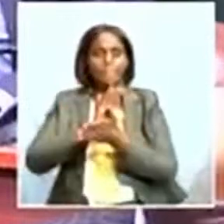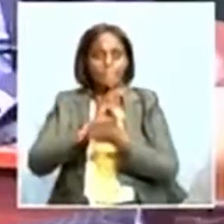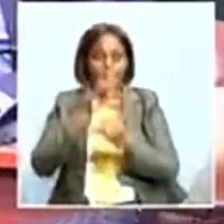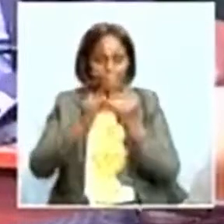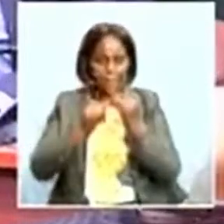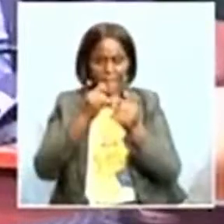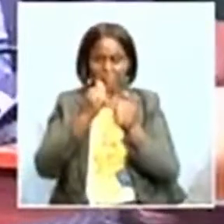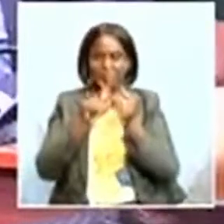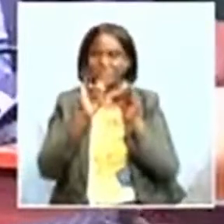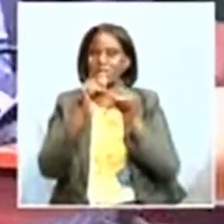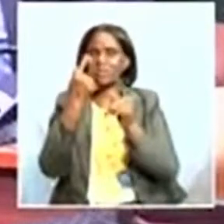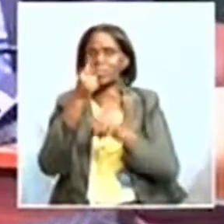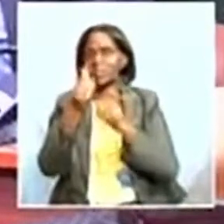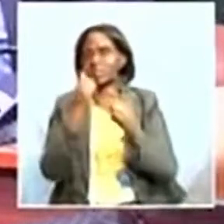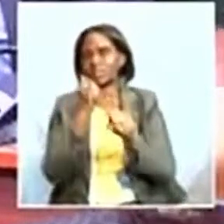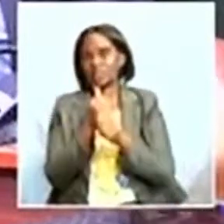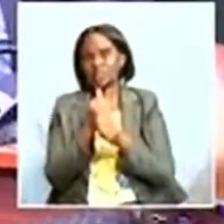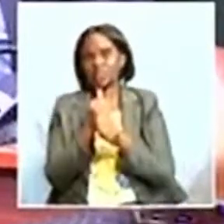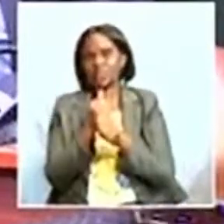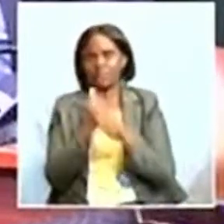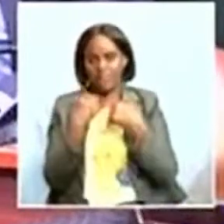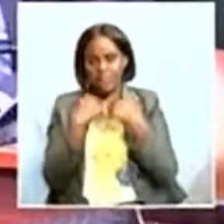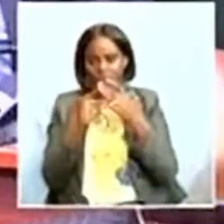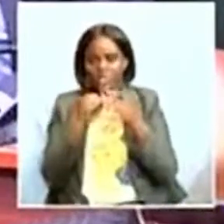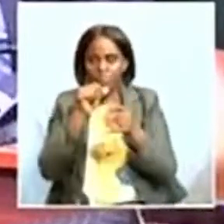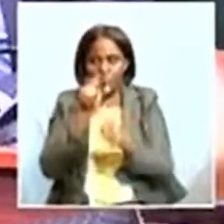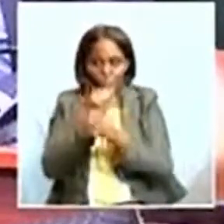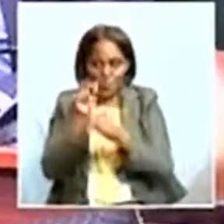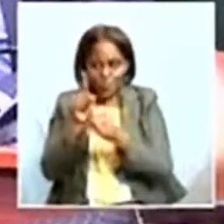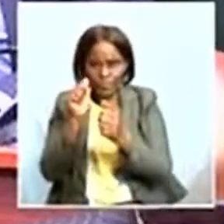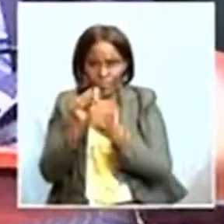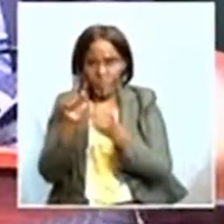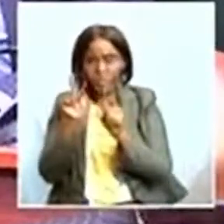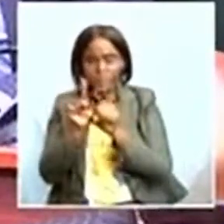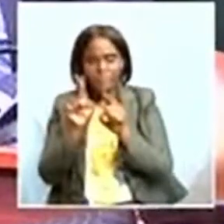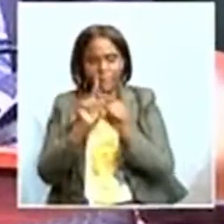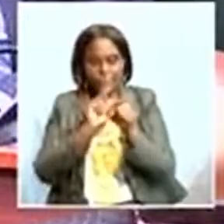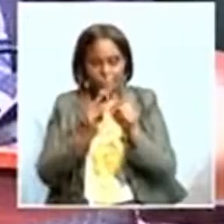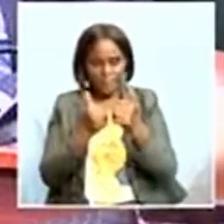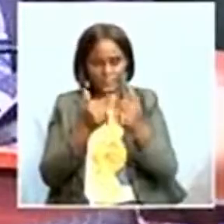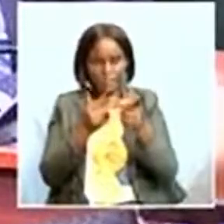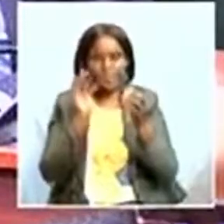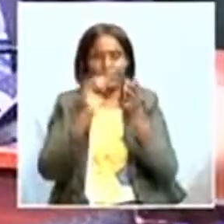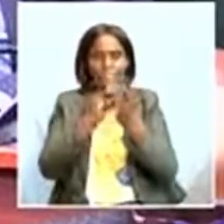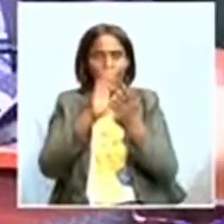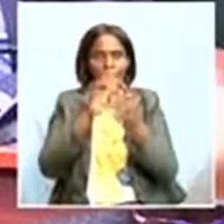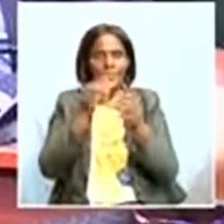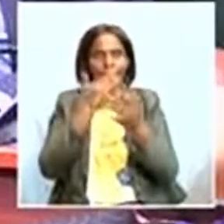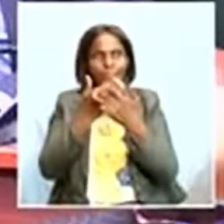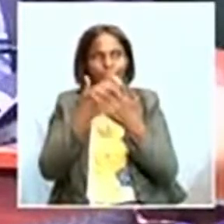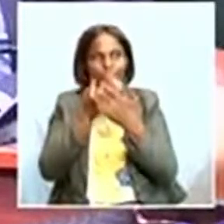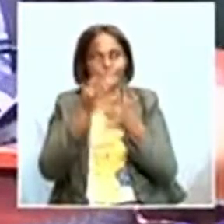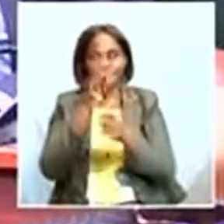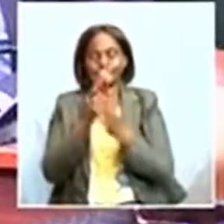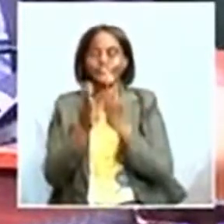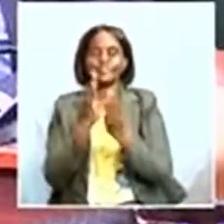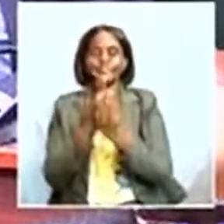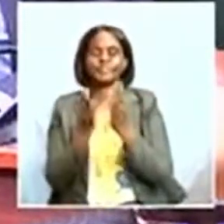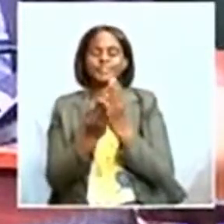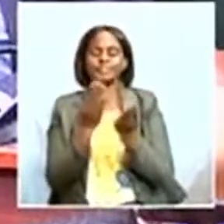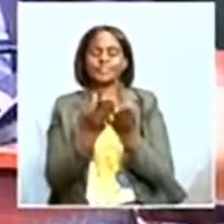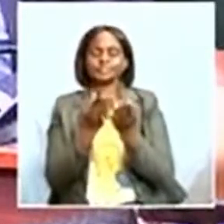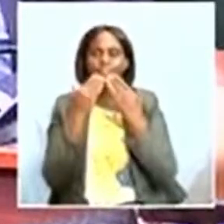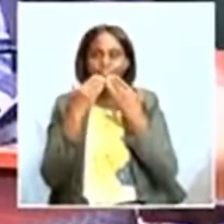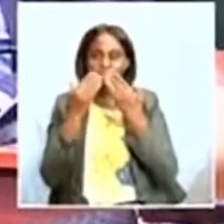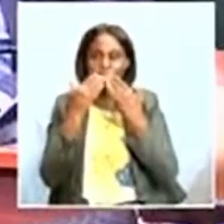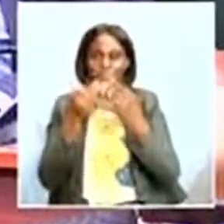they stored for 10 years. So we had now to deal with this rather than us putting greenfield structures. Thank